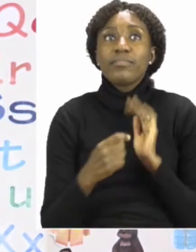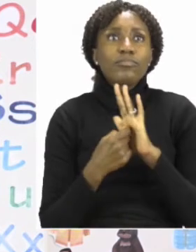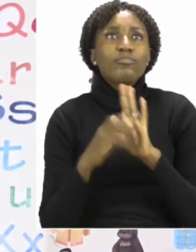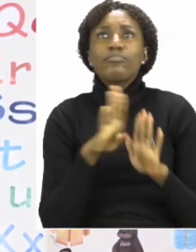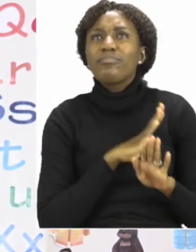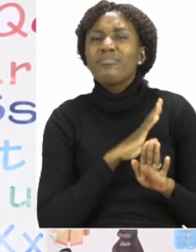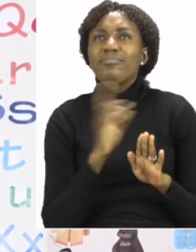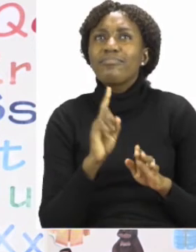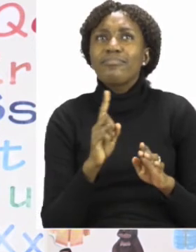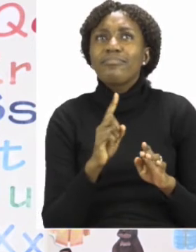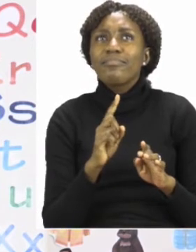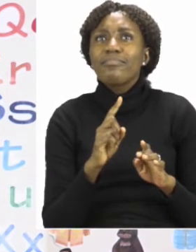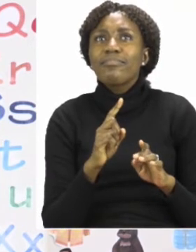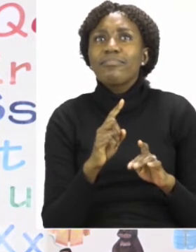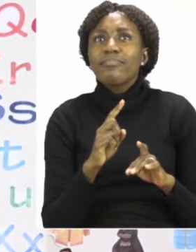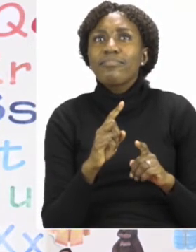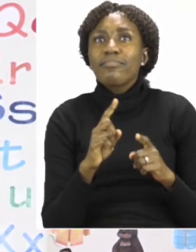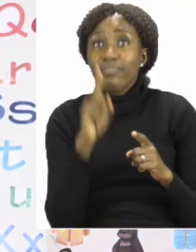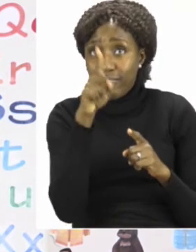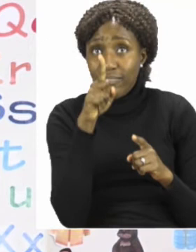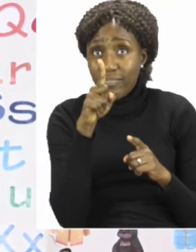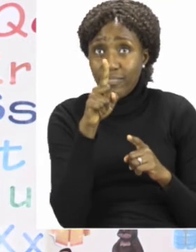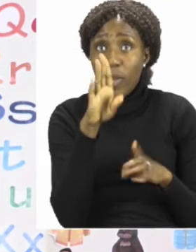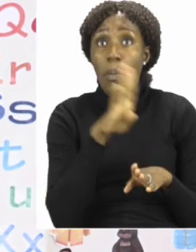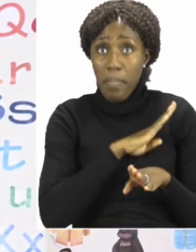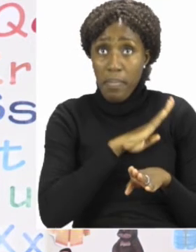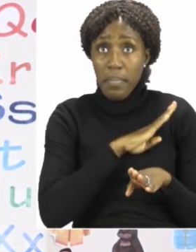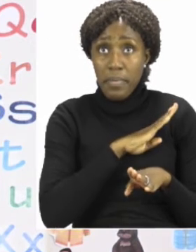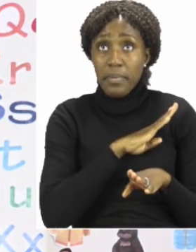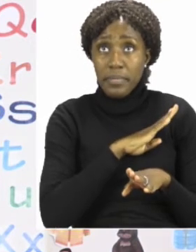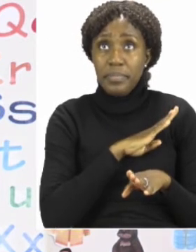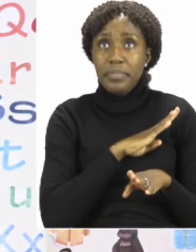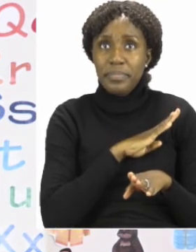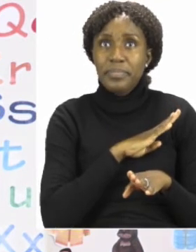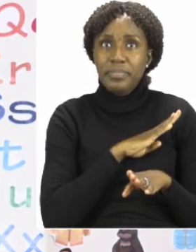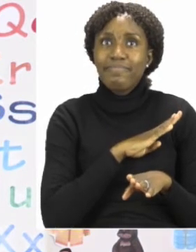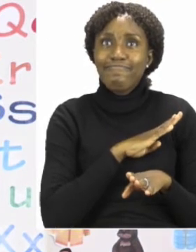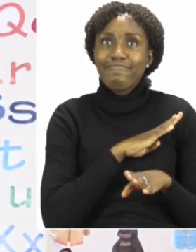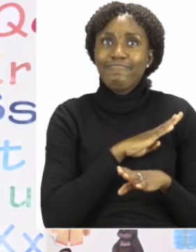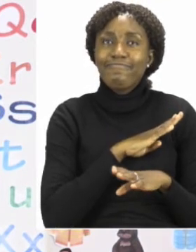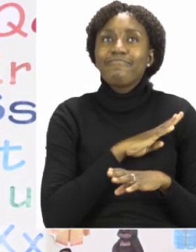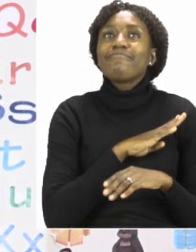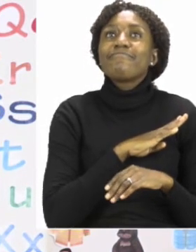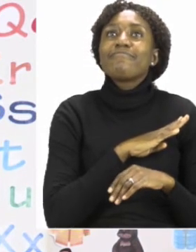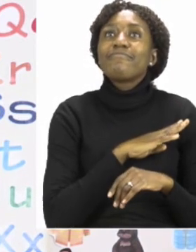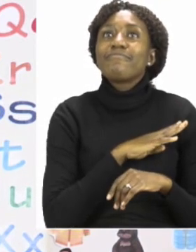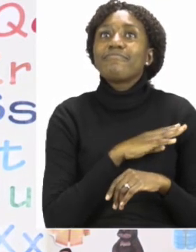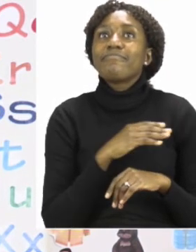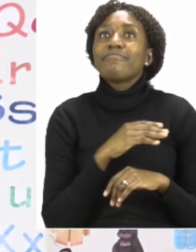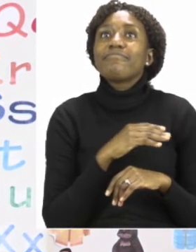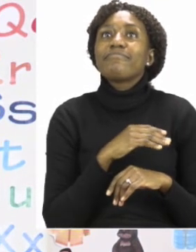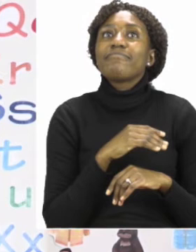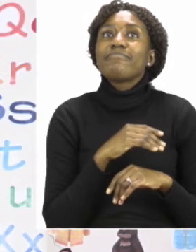in the classroom. We have the handle for our bell. That one is brown.